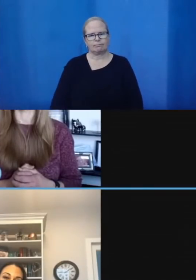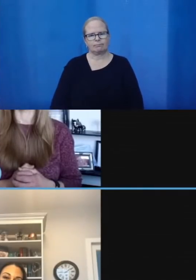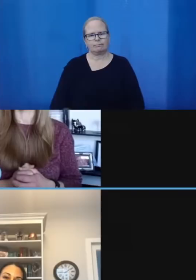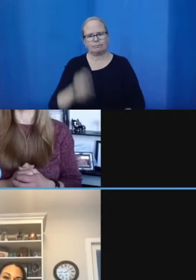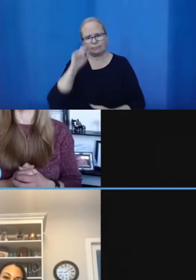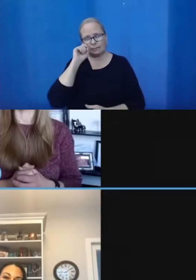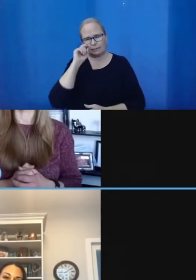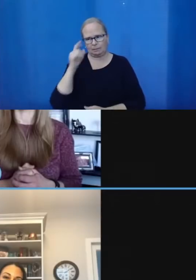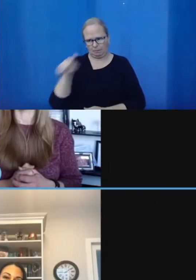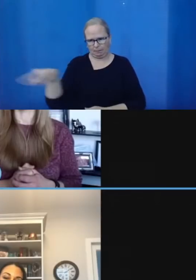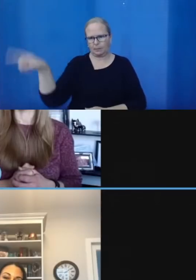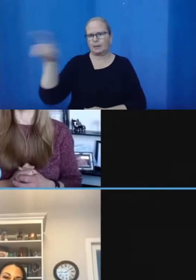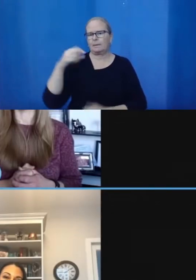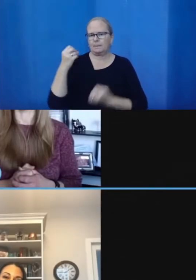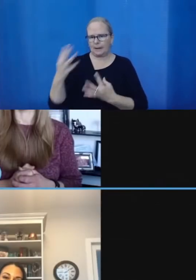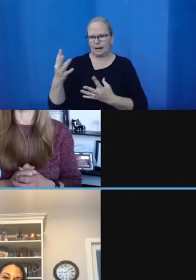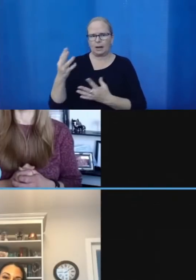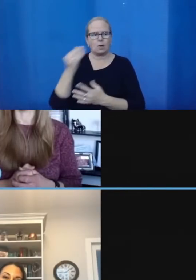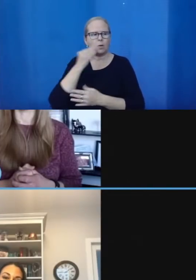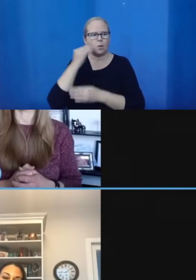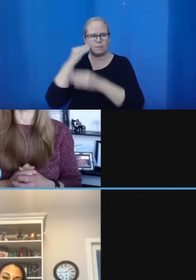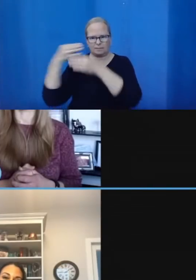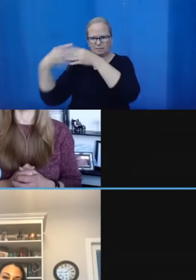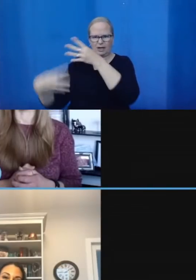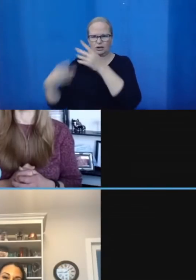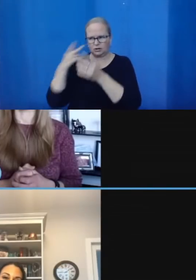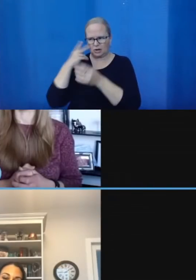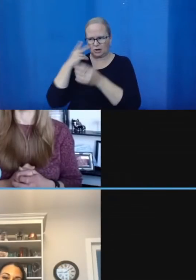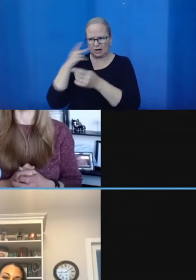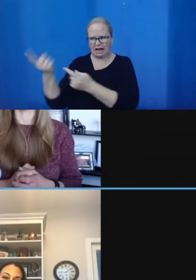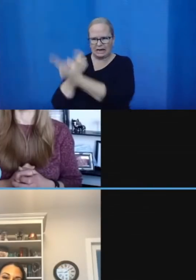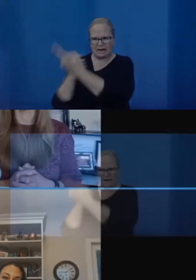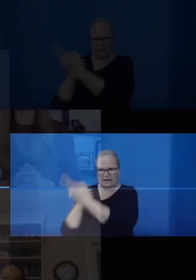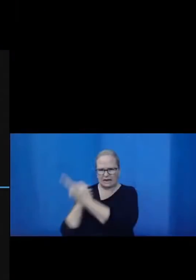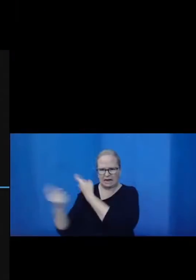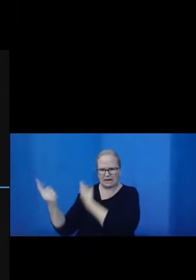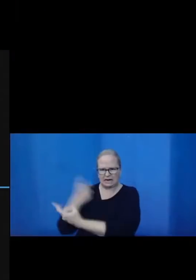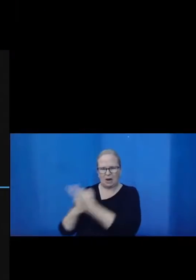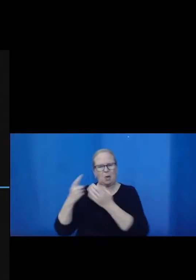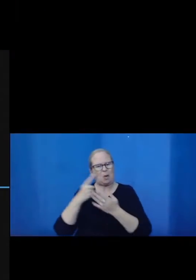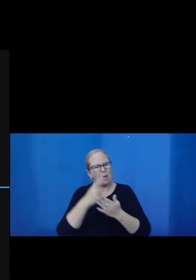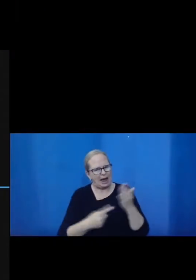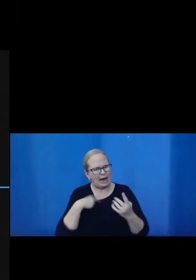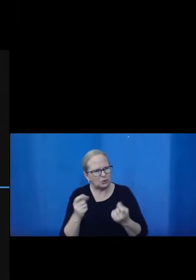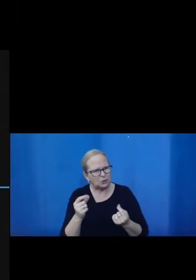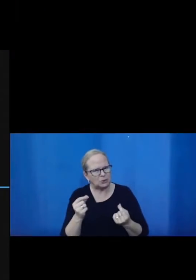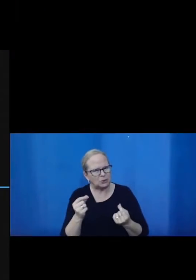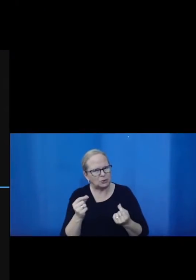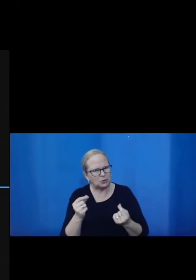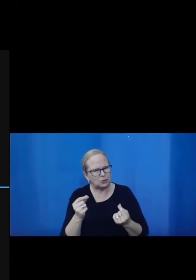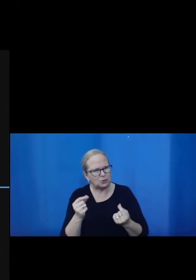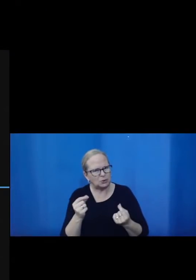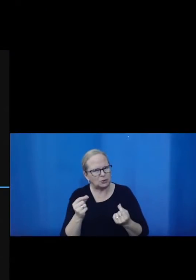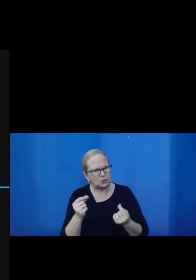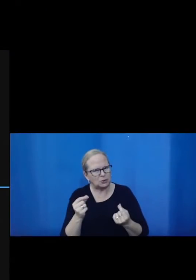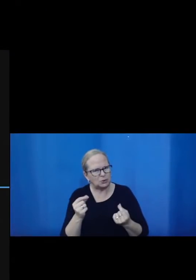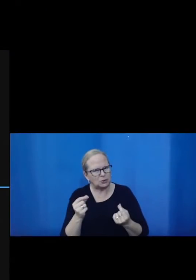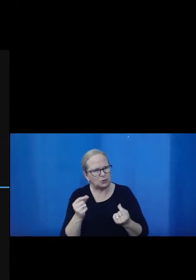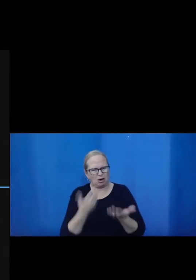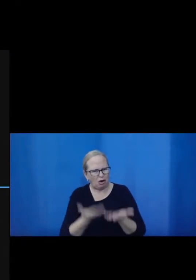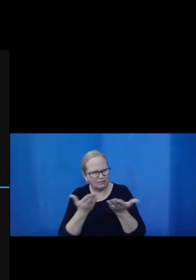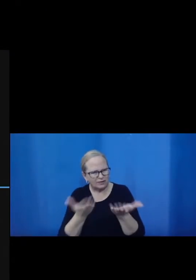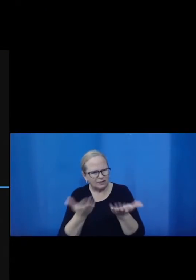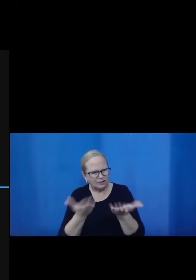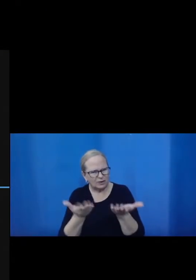can I say? What should I say? What can I offer? And so, I would love to hear both of your guys' perspectives on that